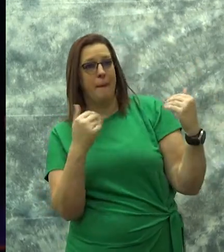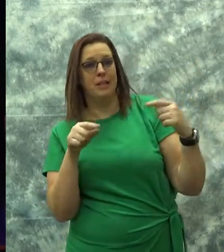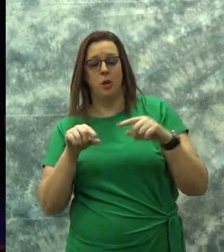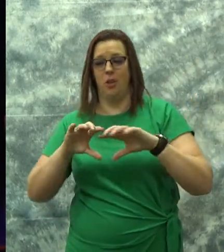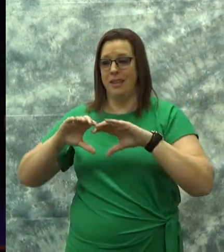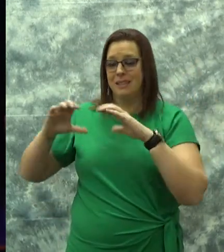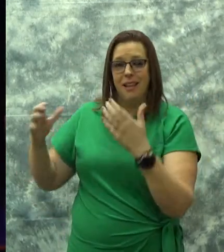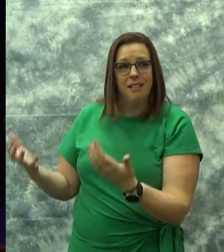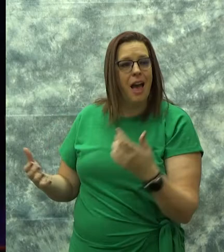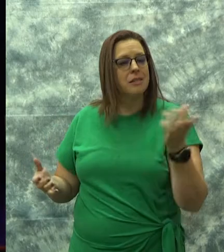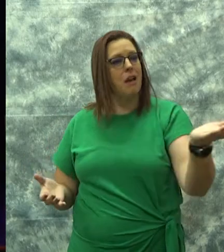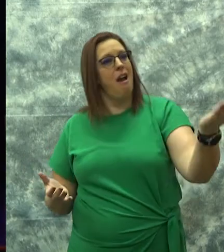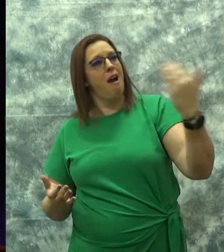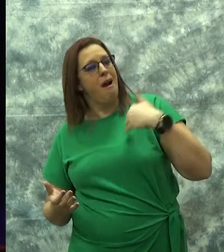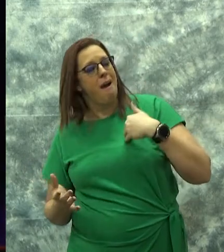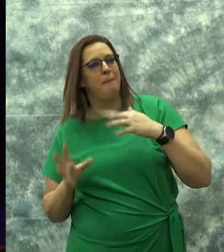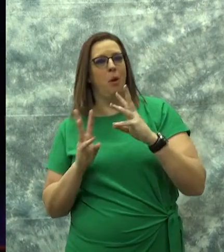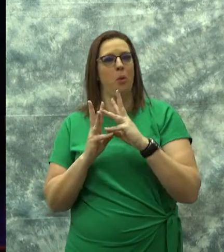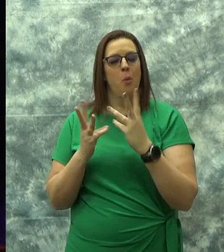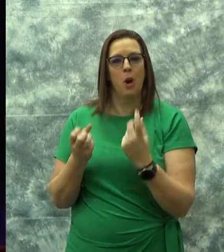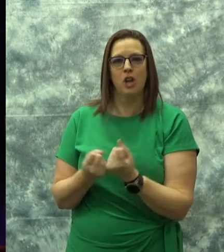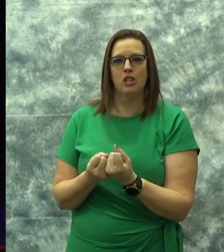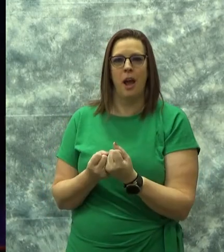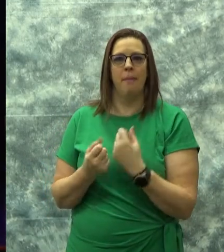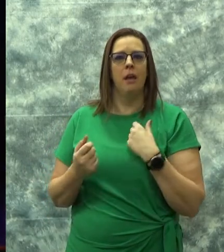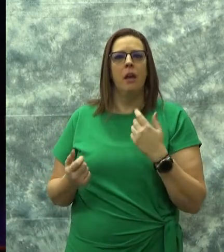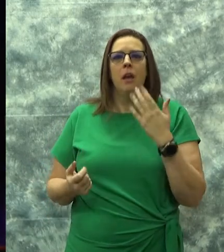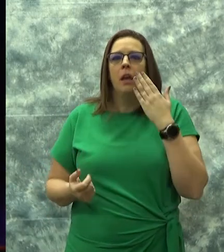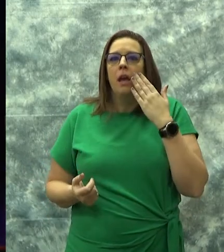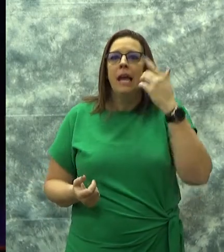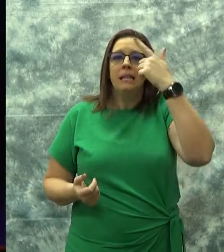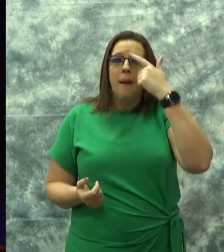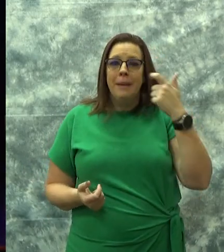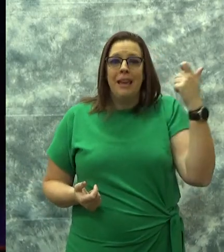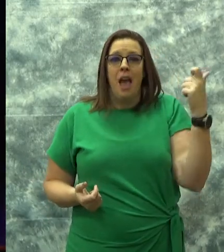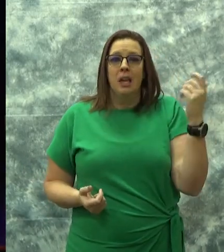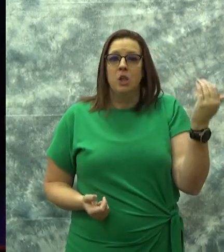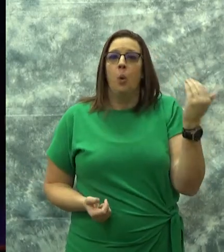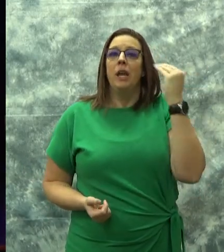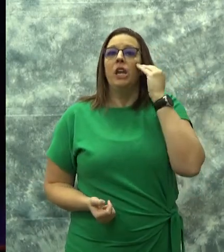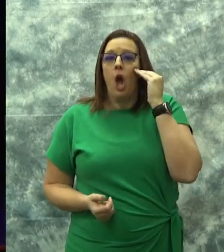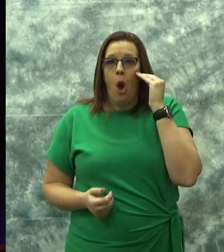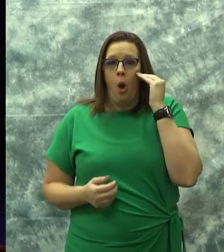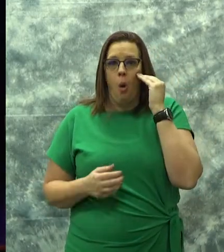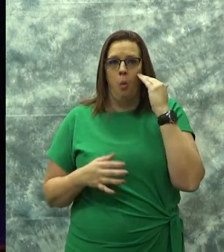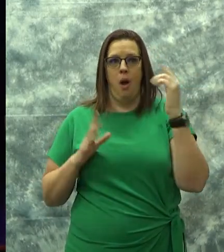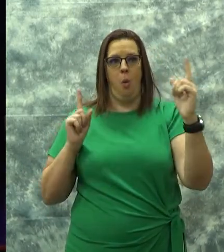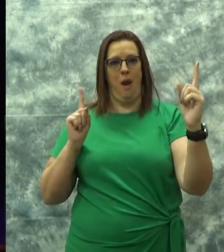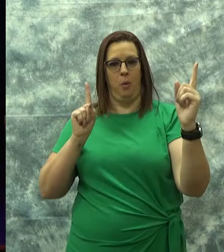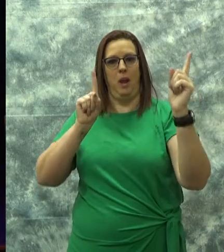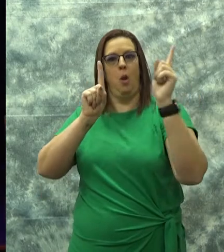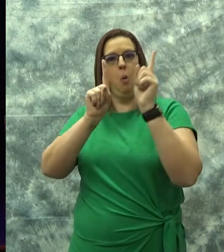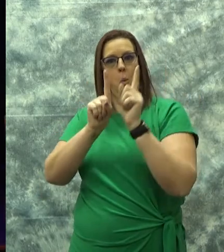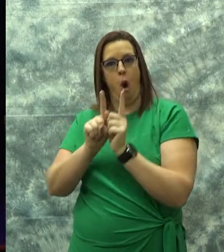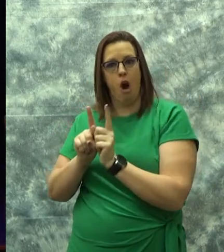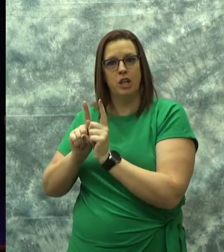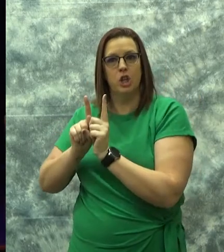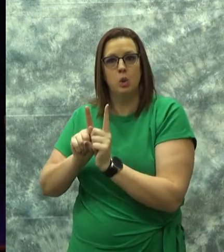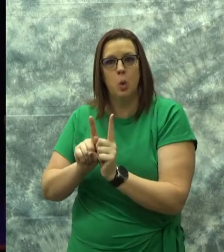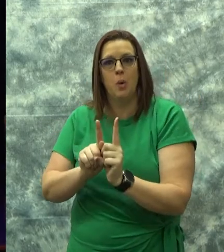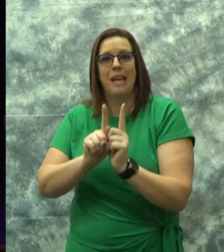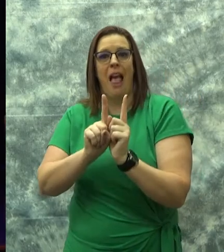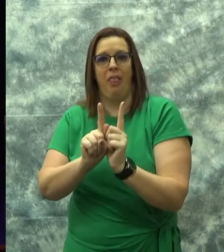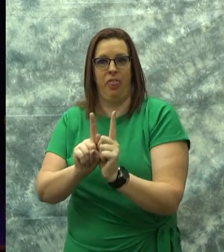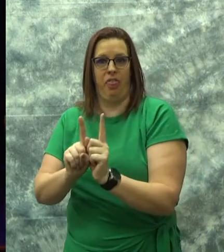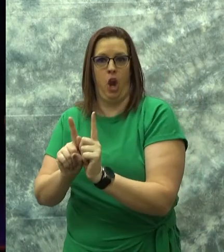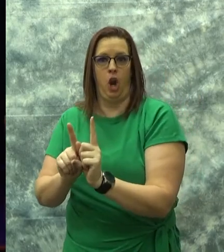class, come to this group, come to this workshop," it's because we know that walking together is